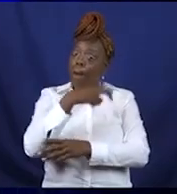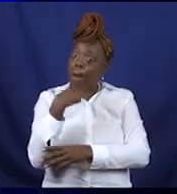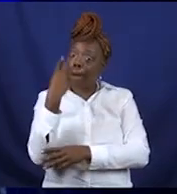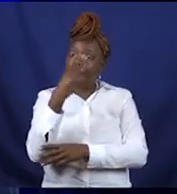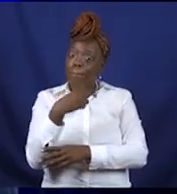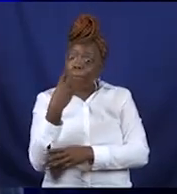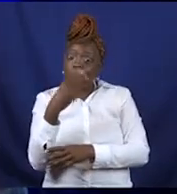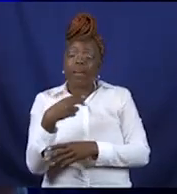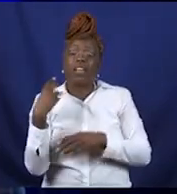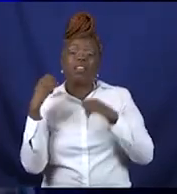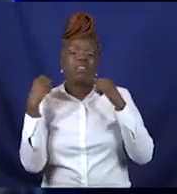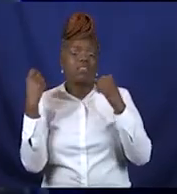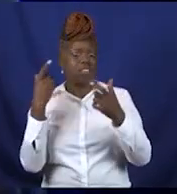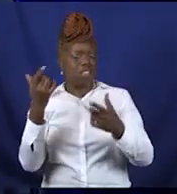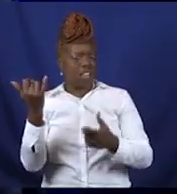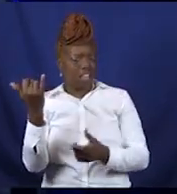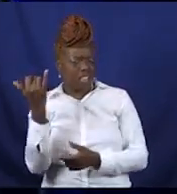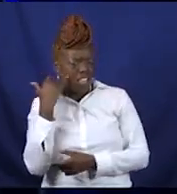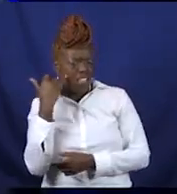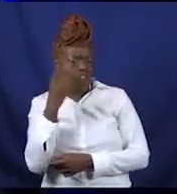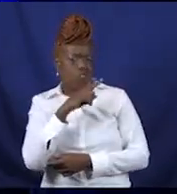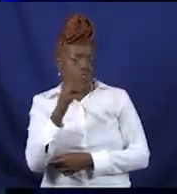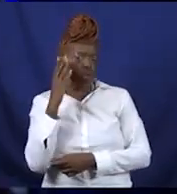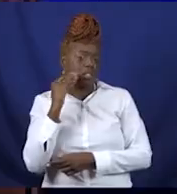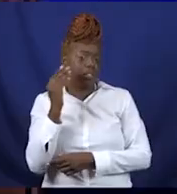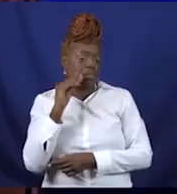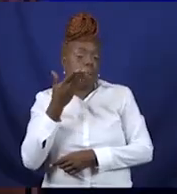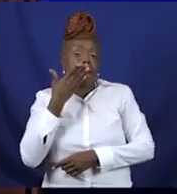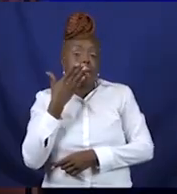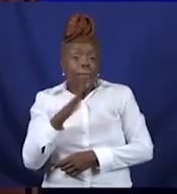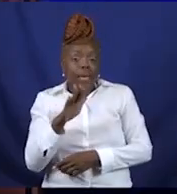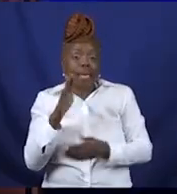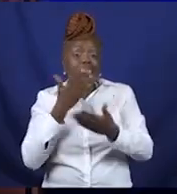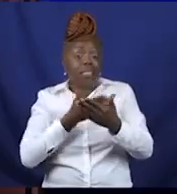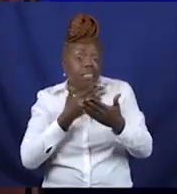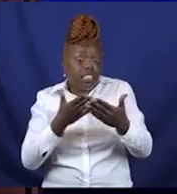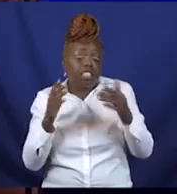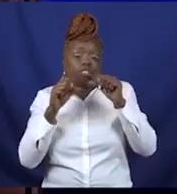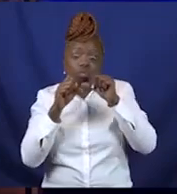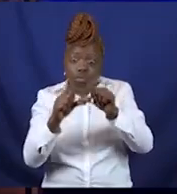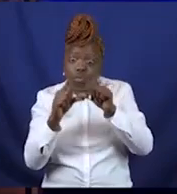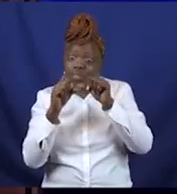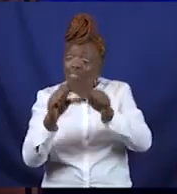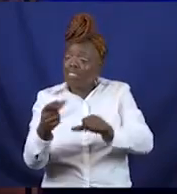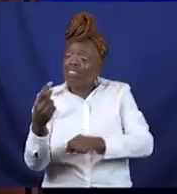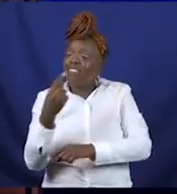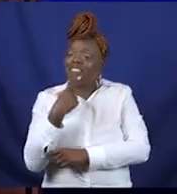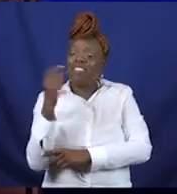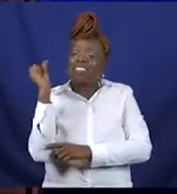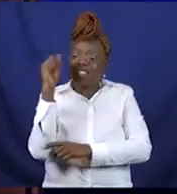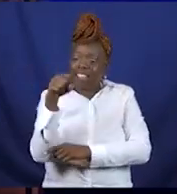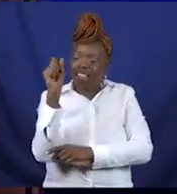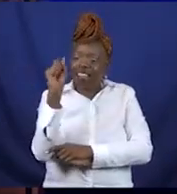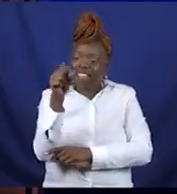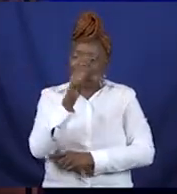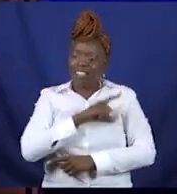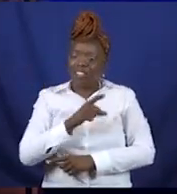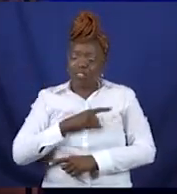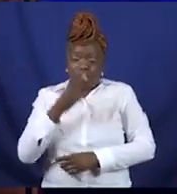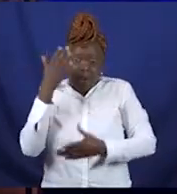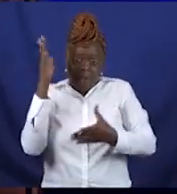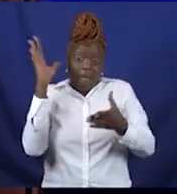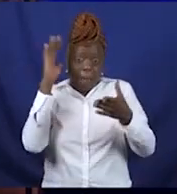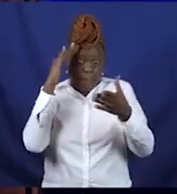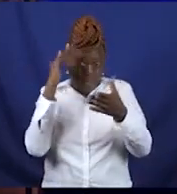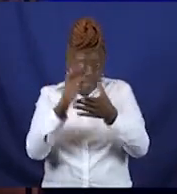worst circumstance possible and still say yes, Lord, I believe. Is there anybody who can testify? I don't